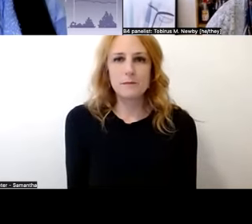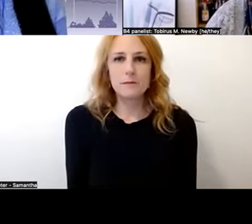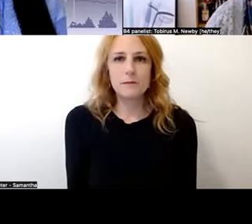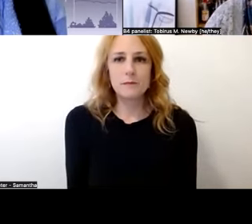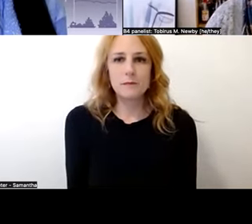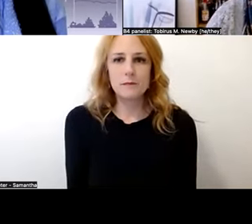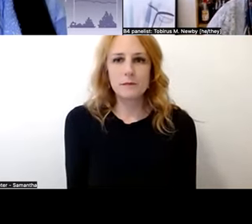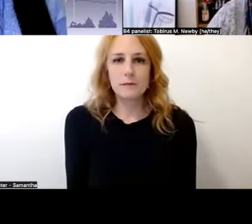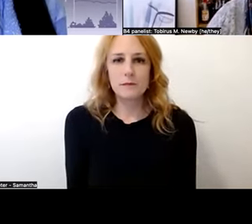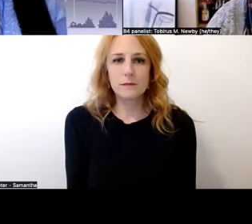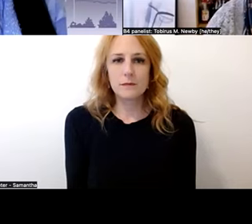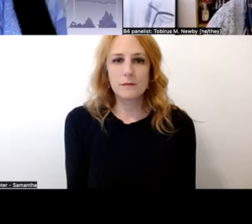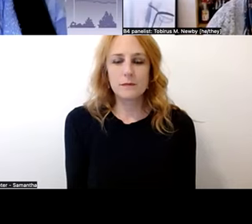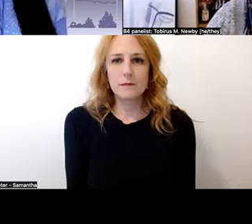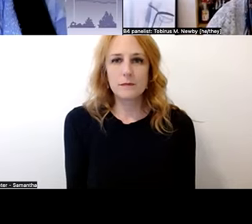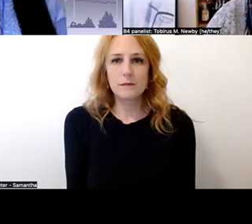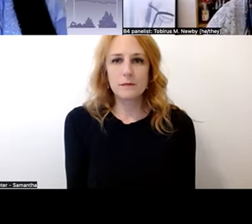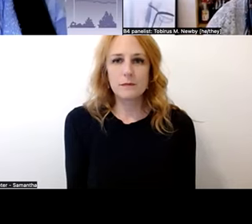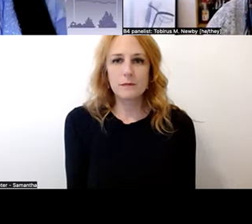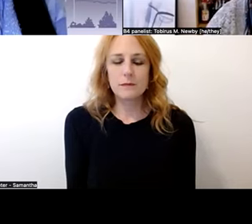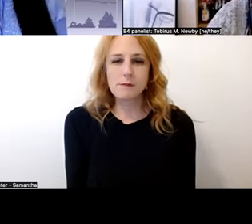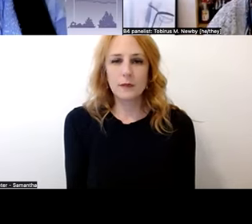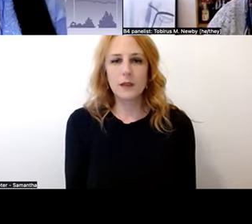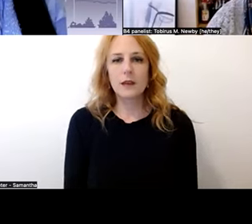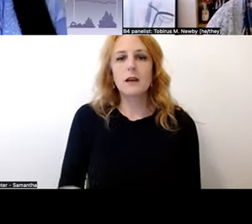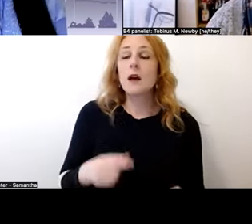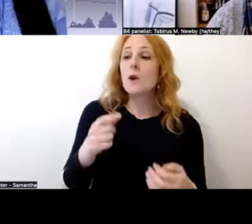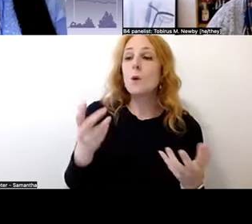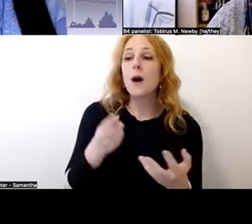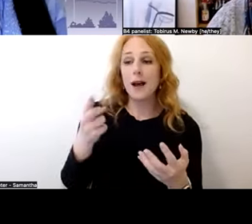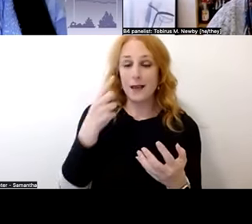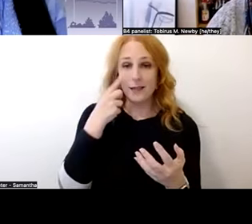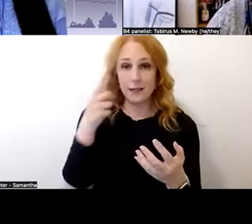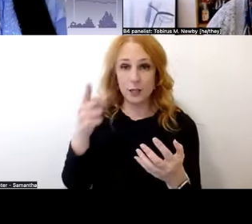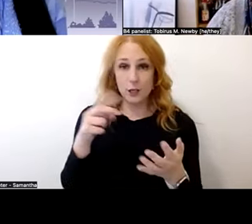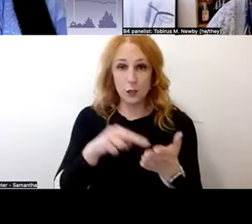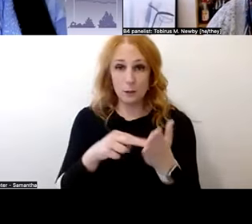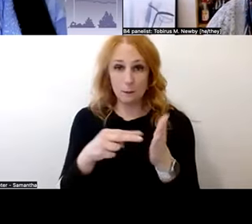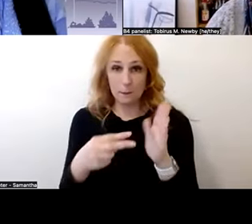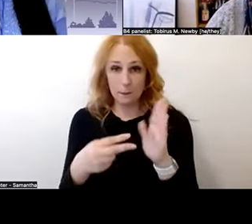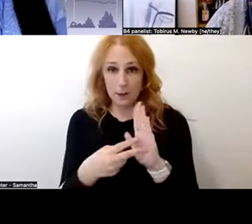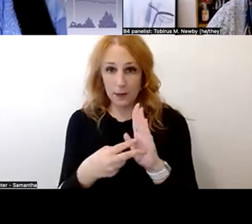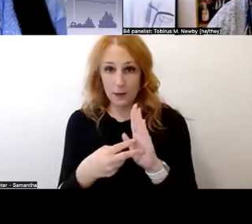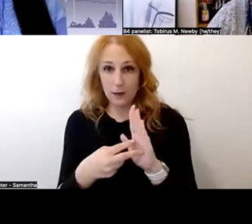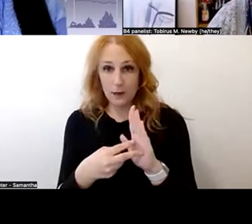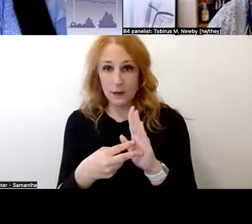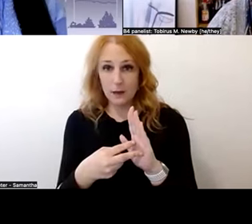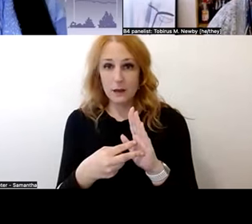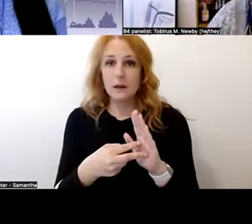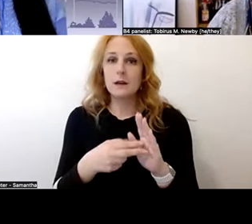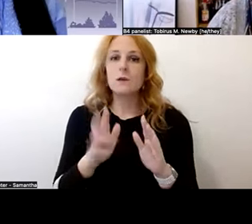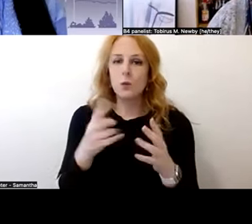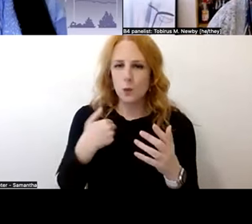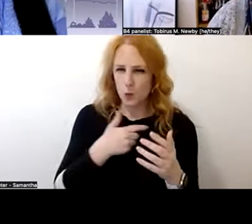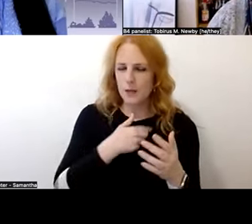And what I think you're speaking to Tobirus, that really has been named at various points by all the panelists today, is really